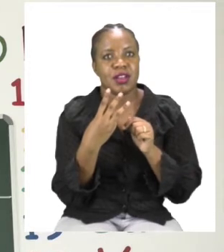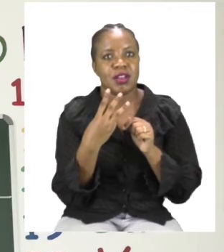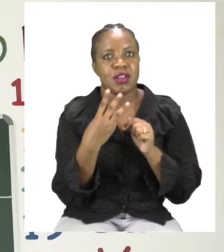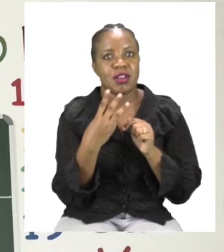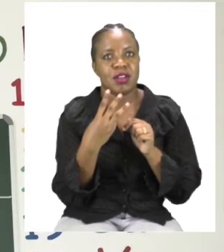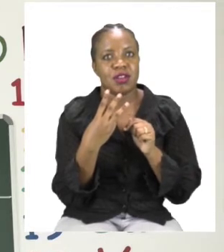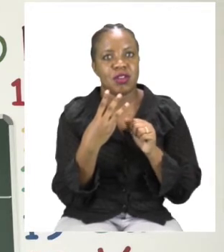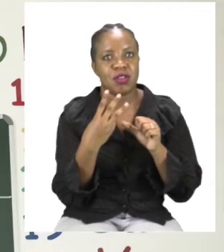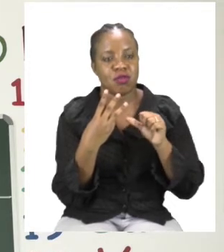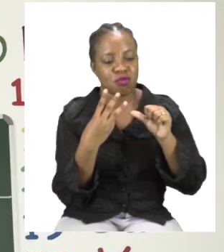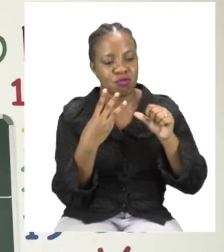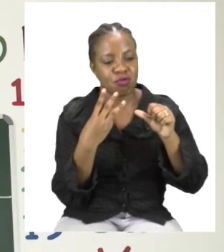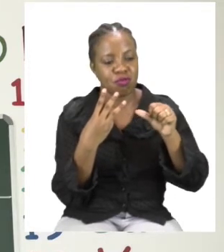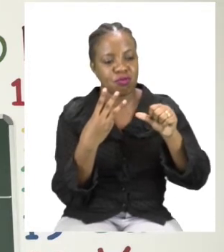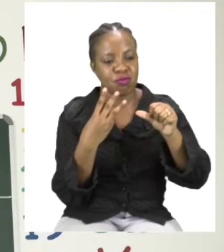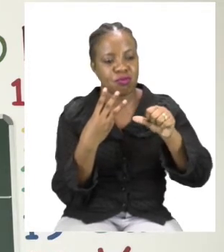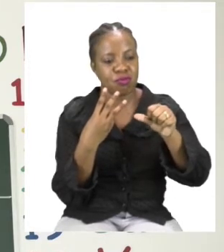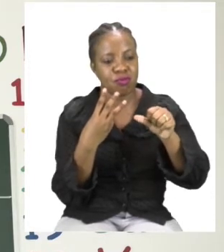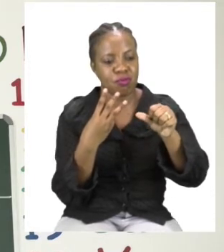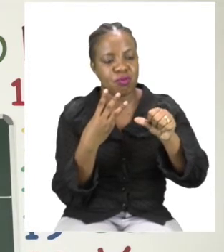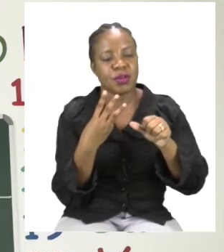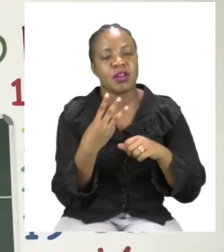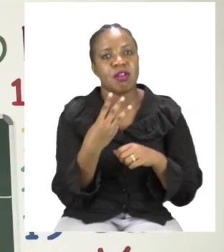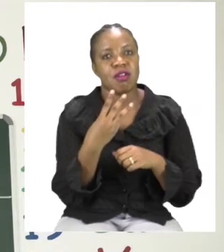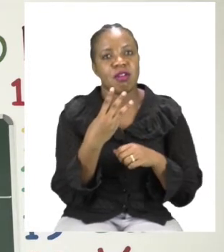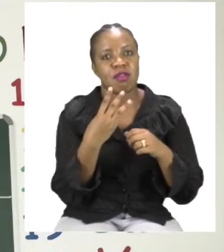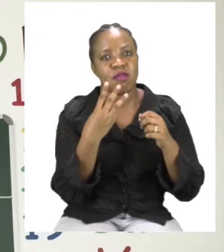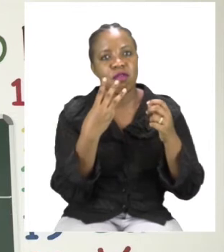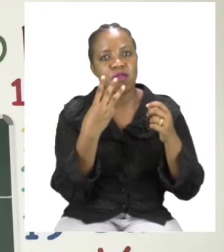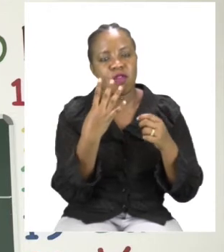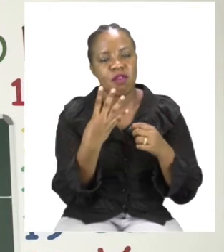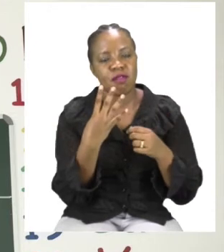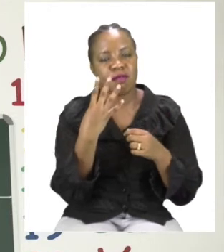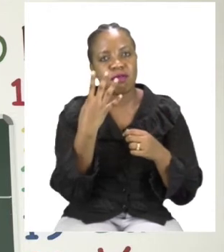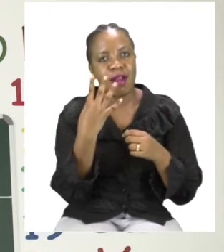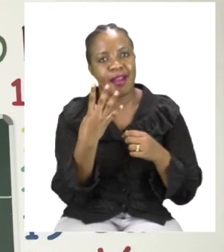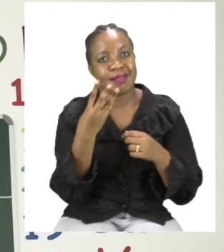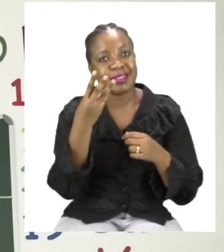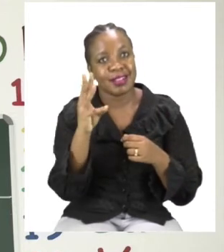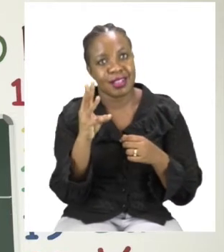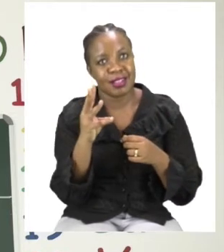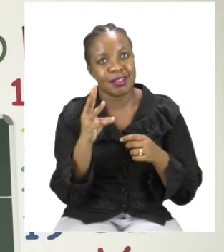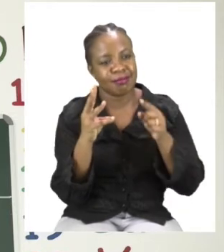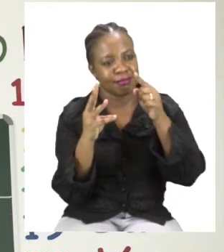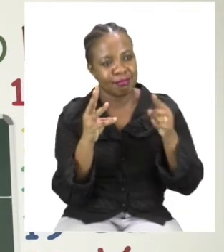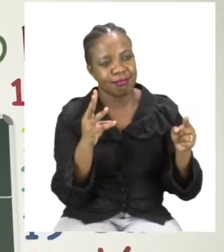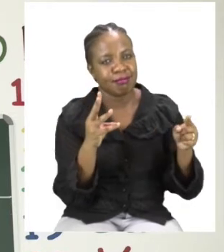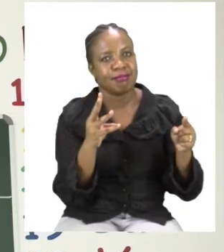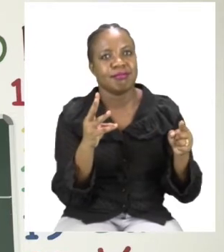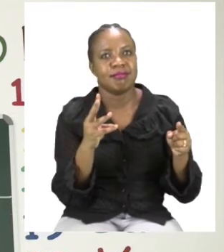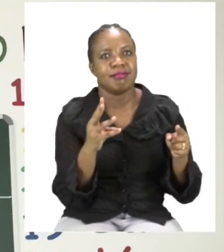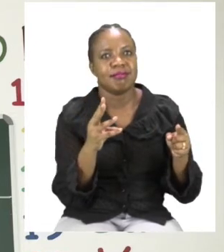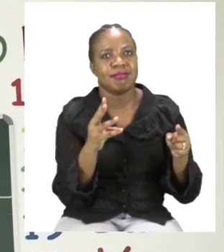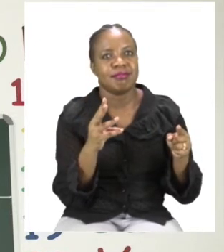And we're going to count on from 3, 4, 5, 6. So we are